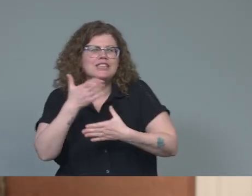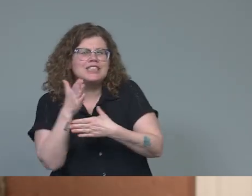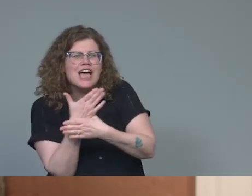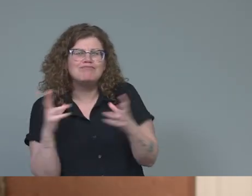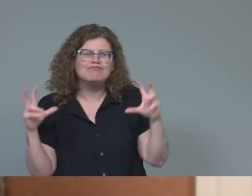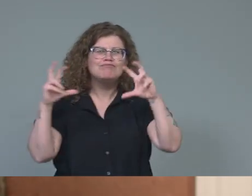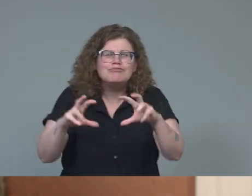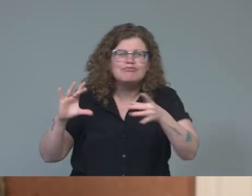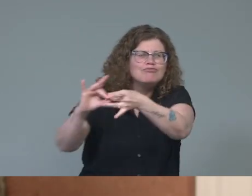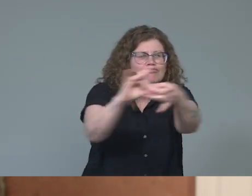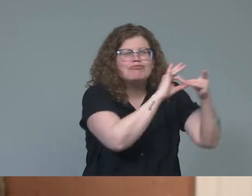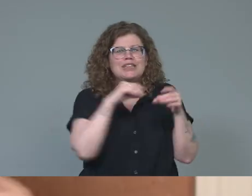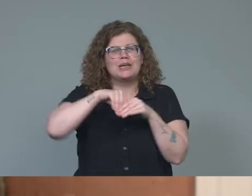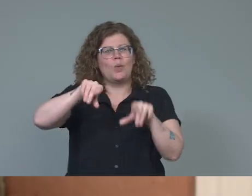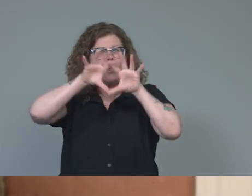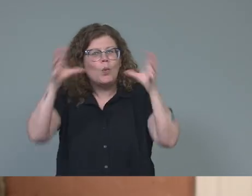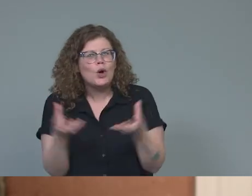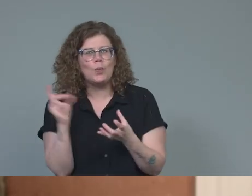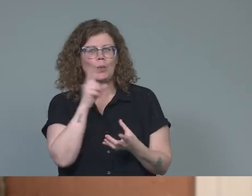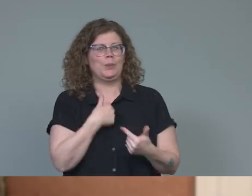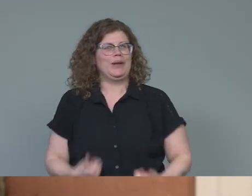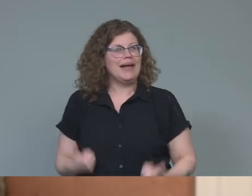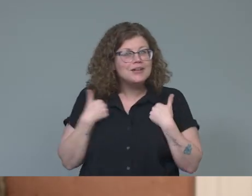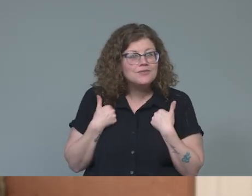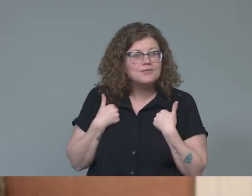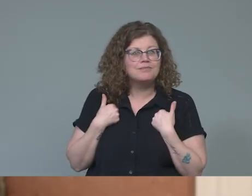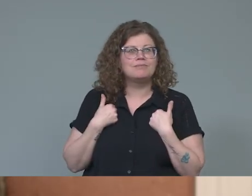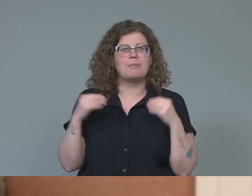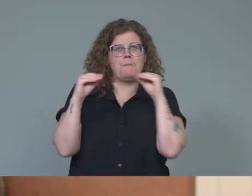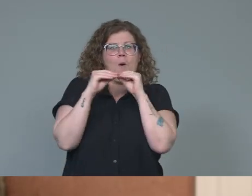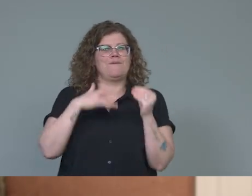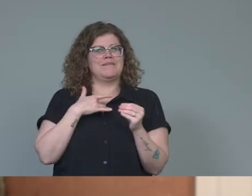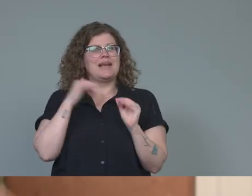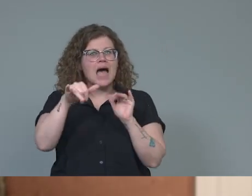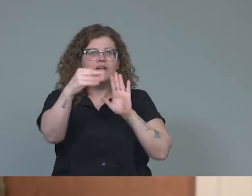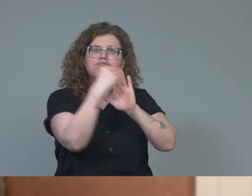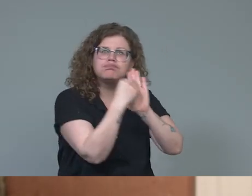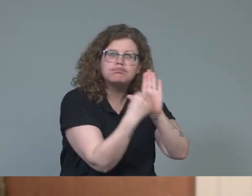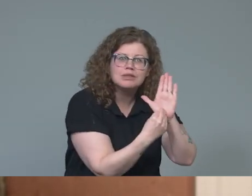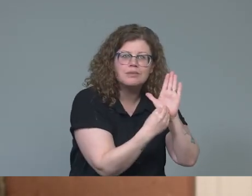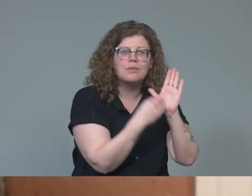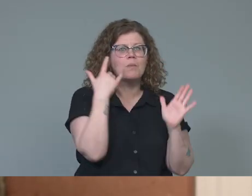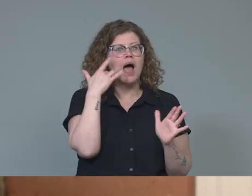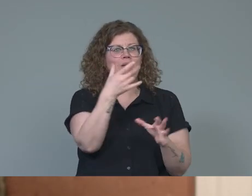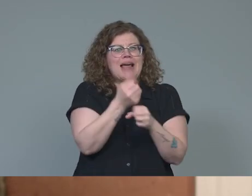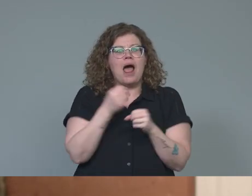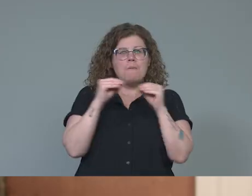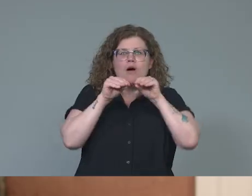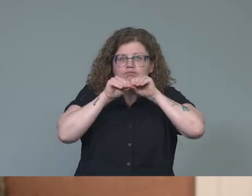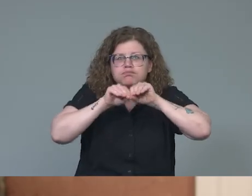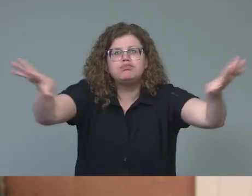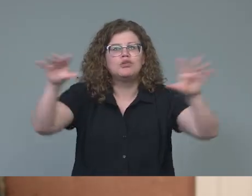get that word out there and share the stories, the more people are going to feel that sense of connection. It's why we did the project in the first